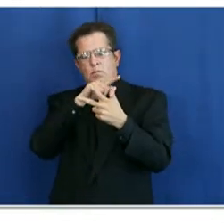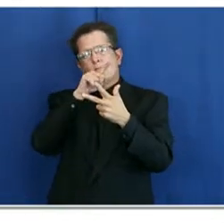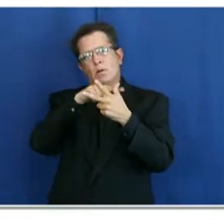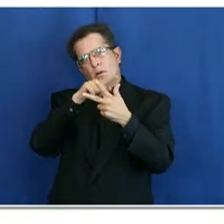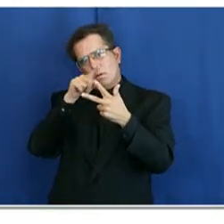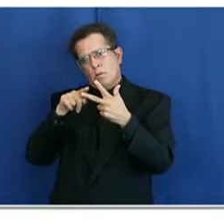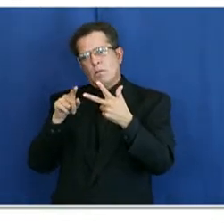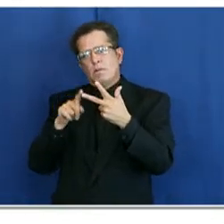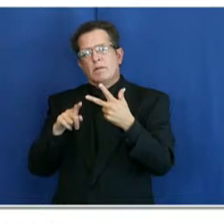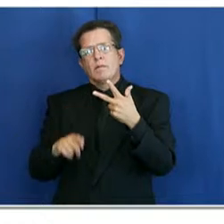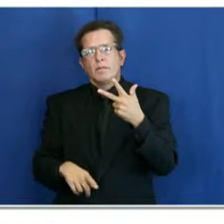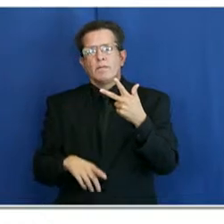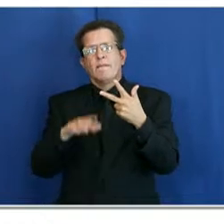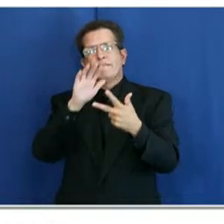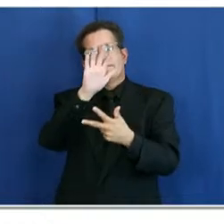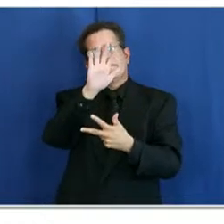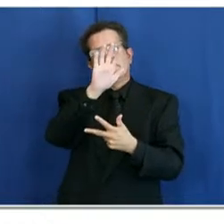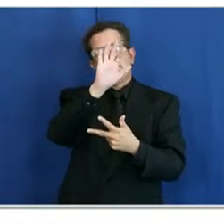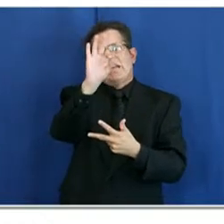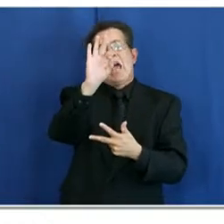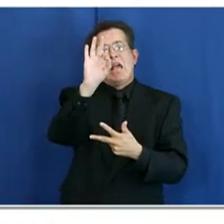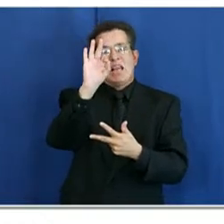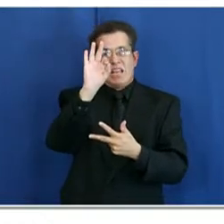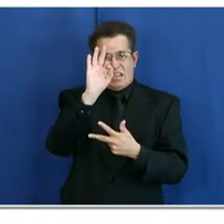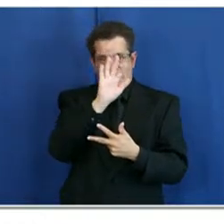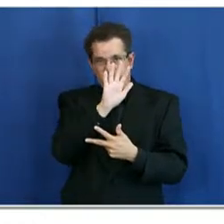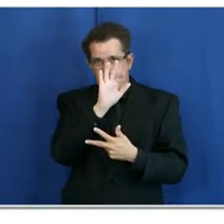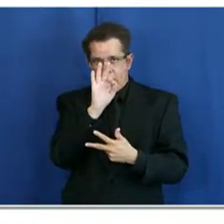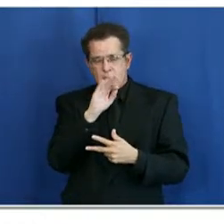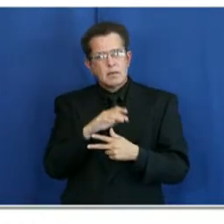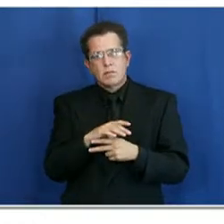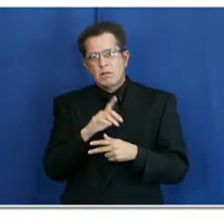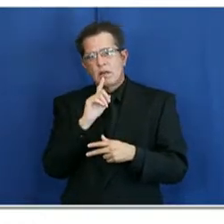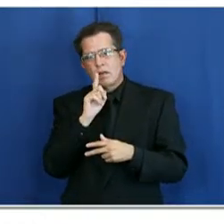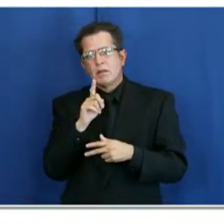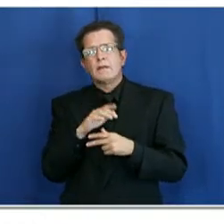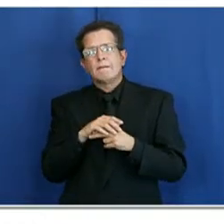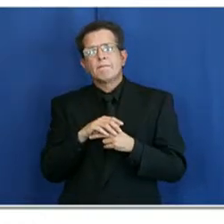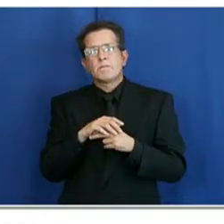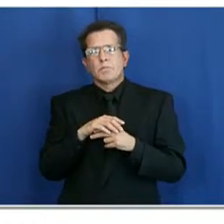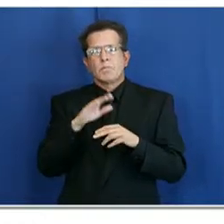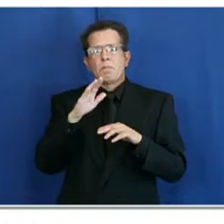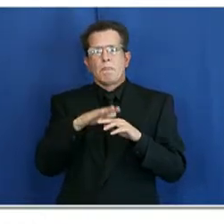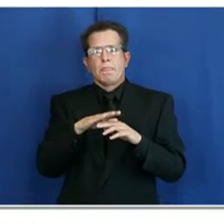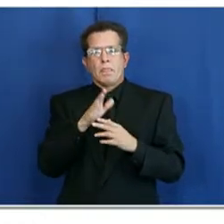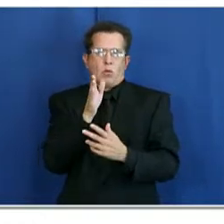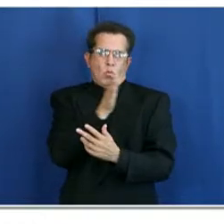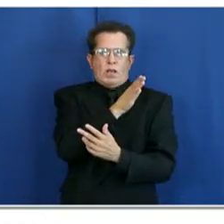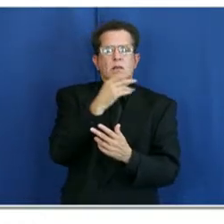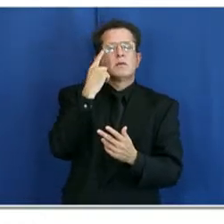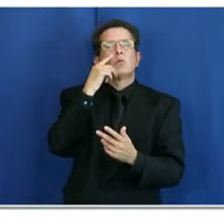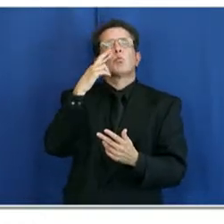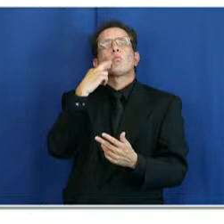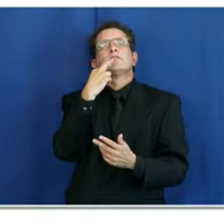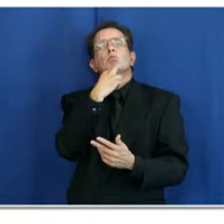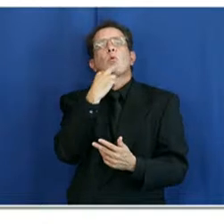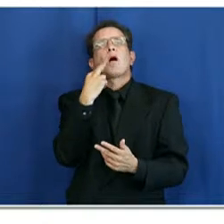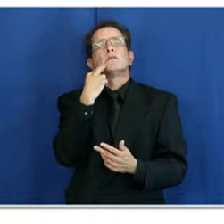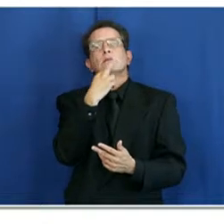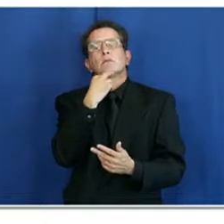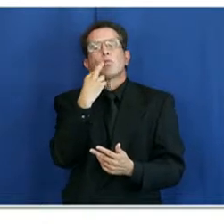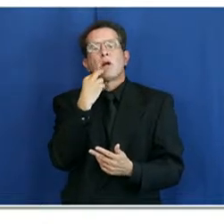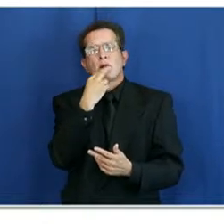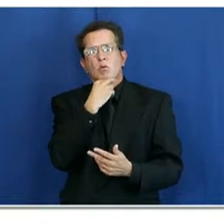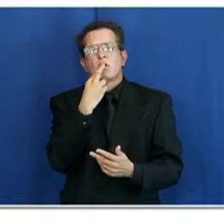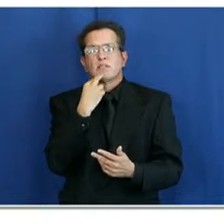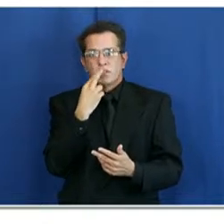includes 59 that, well, actually, the far left, restaurants.